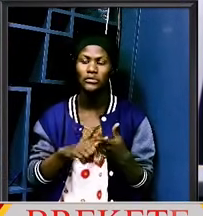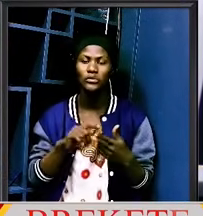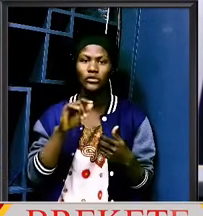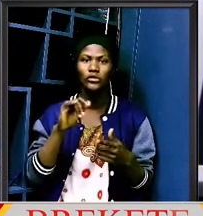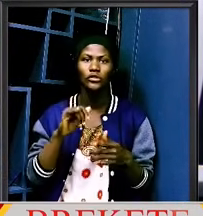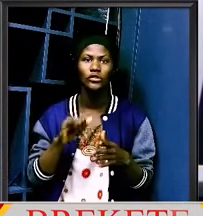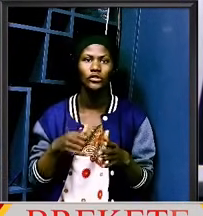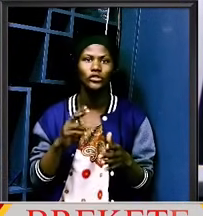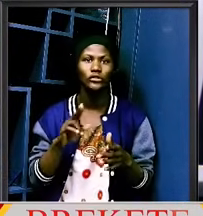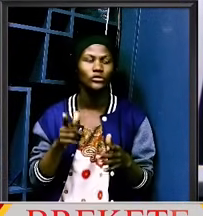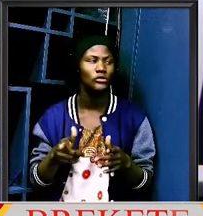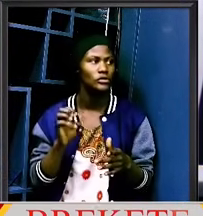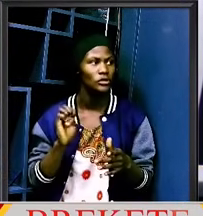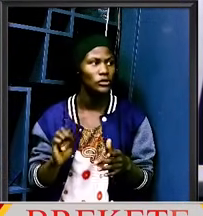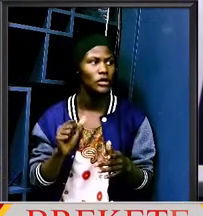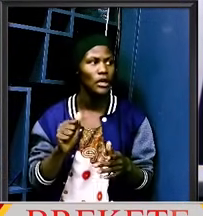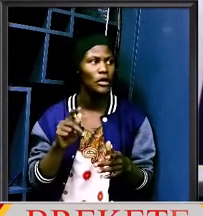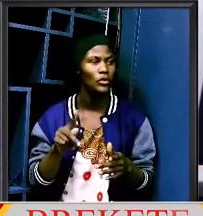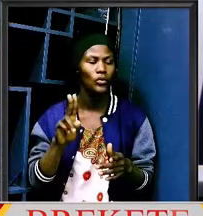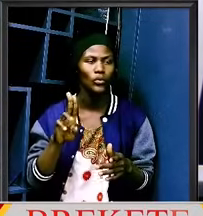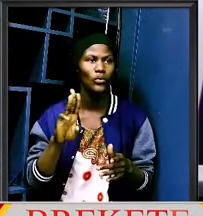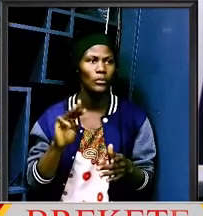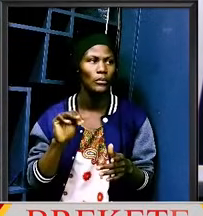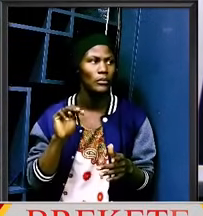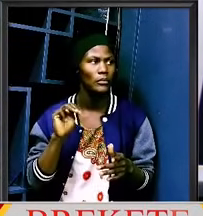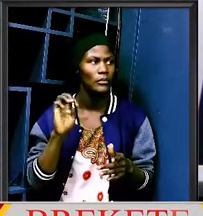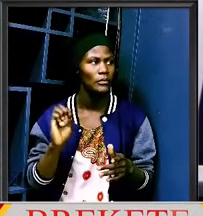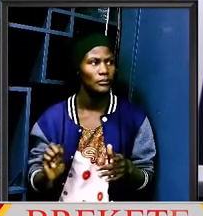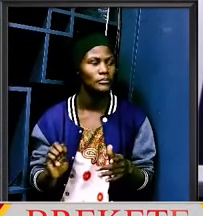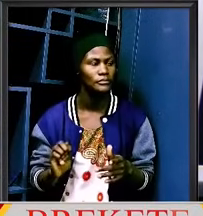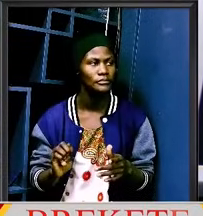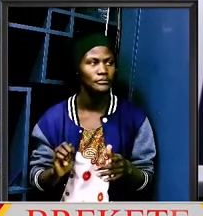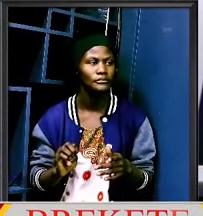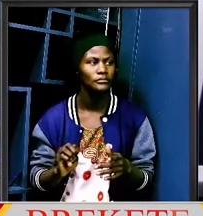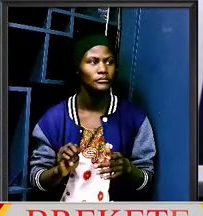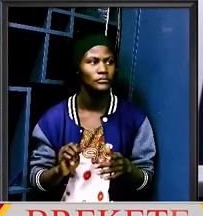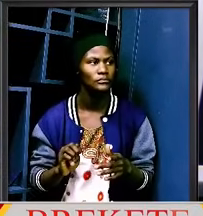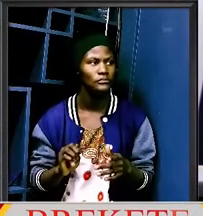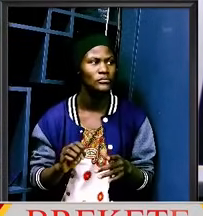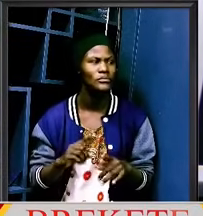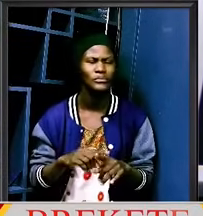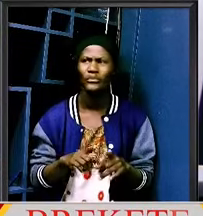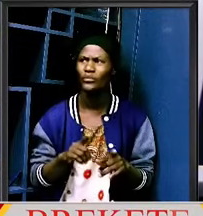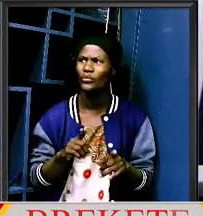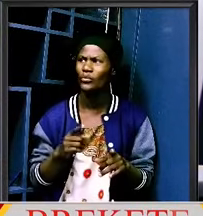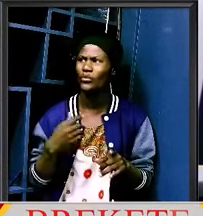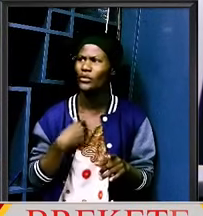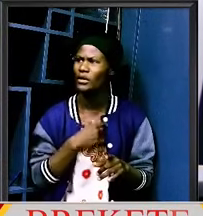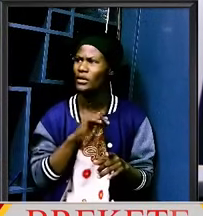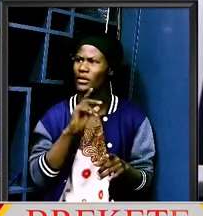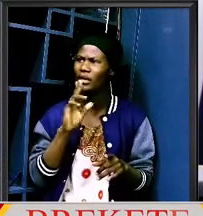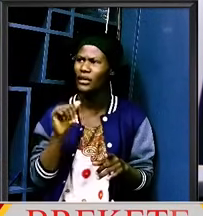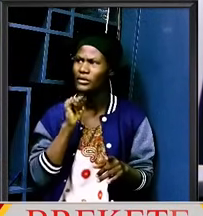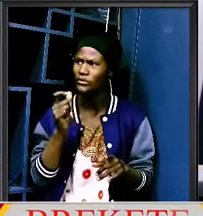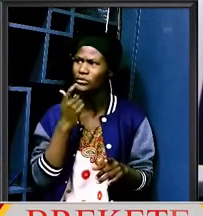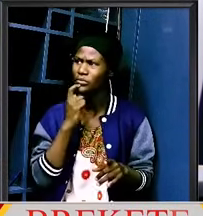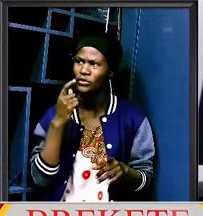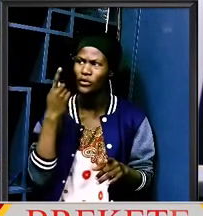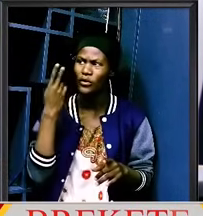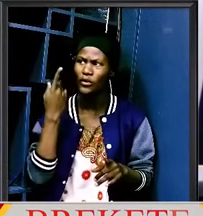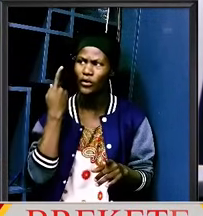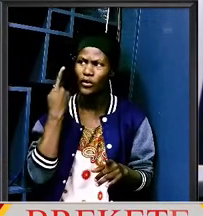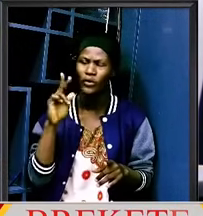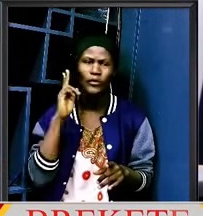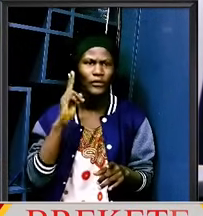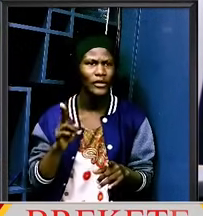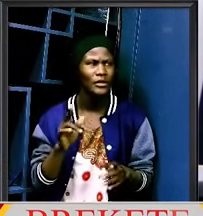there. Okay. He is the secretary to the government of the Federation. But we are not sure of him. You where they sure of him,